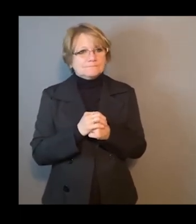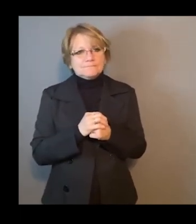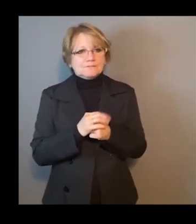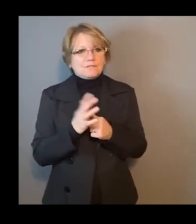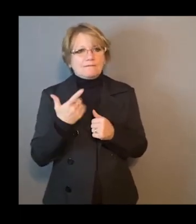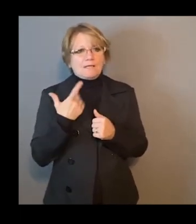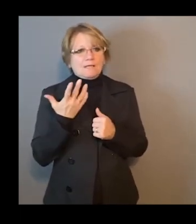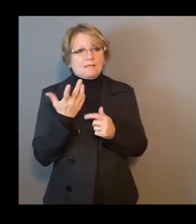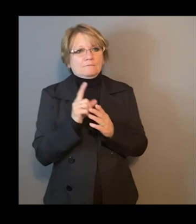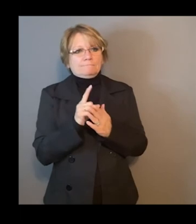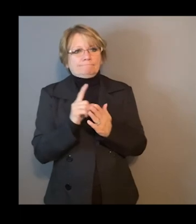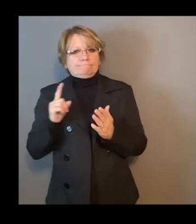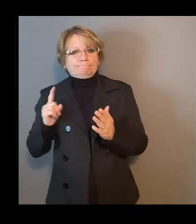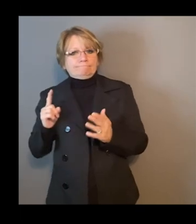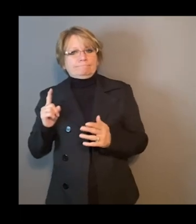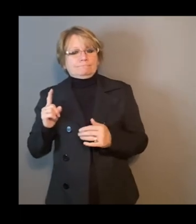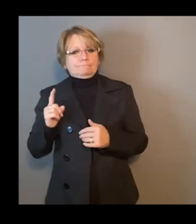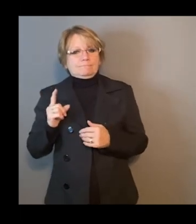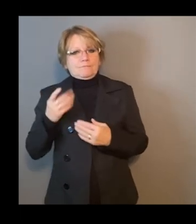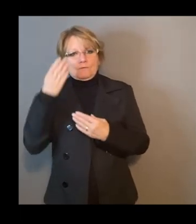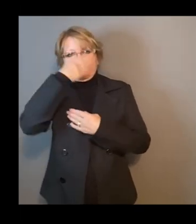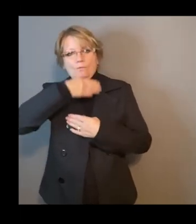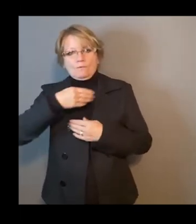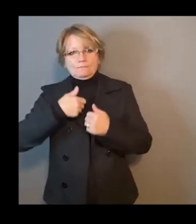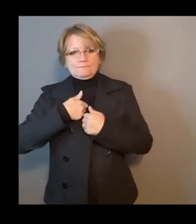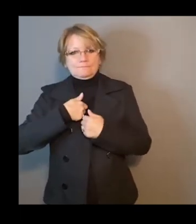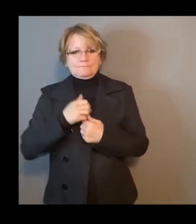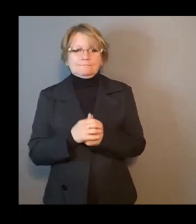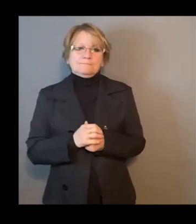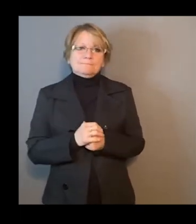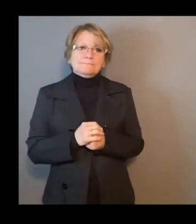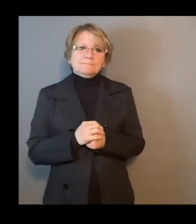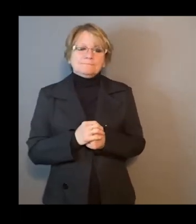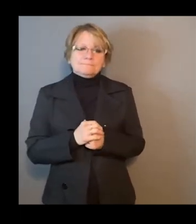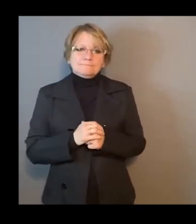just kind of staying to the side and not being noticed.